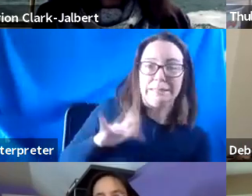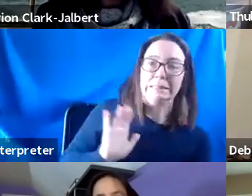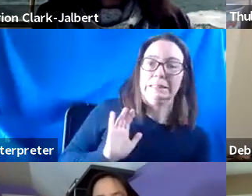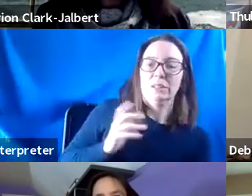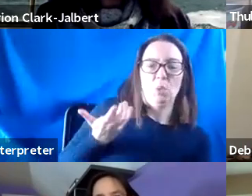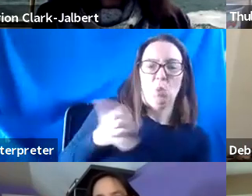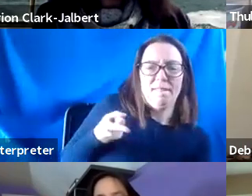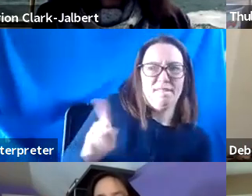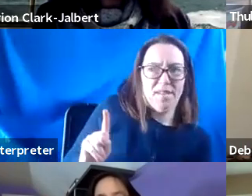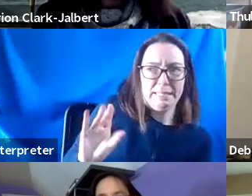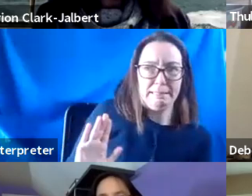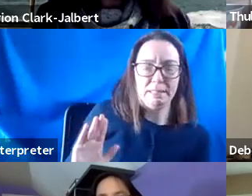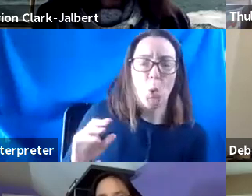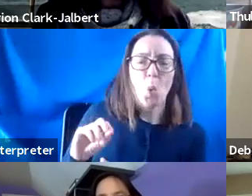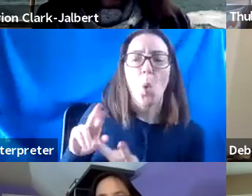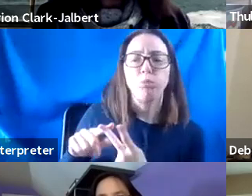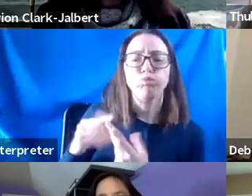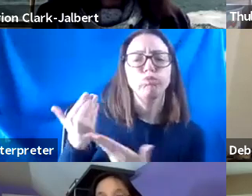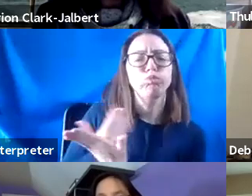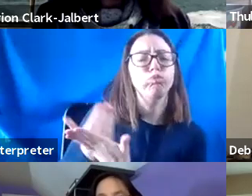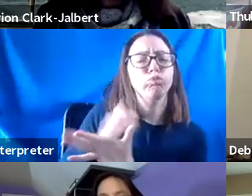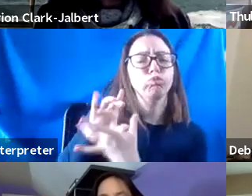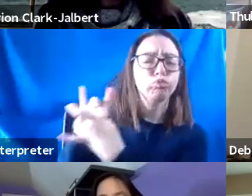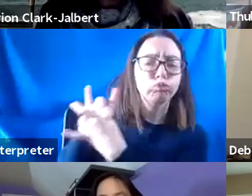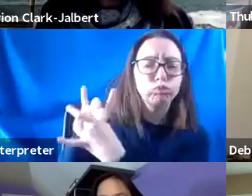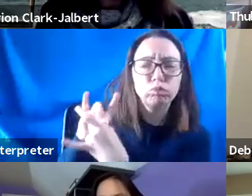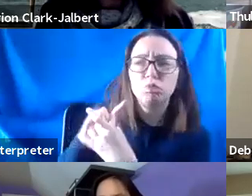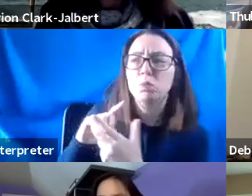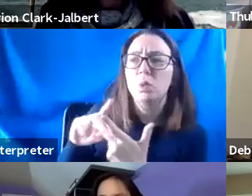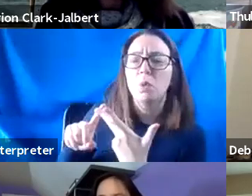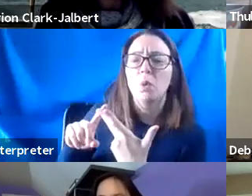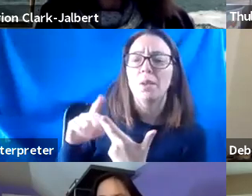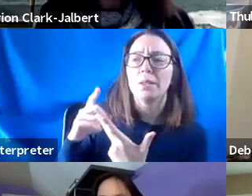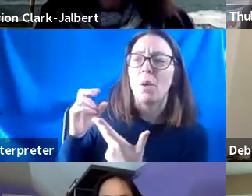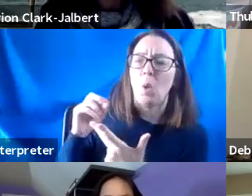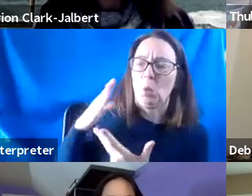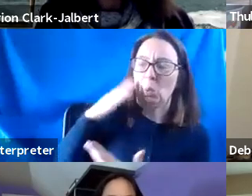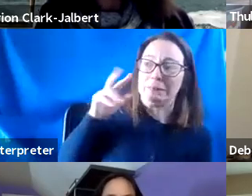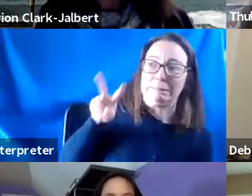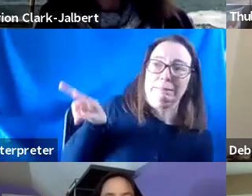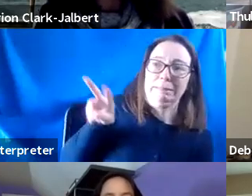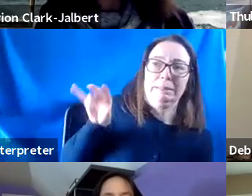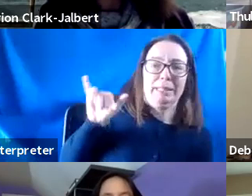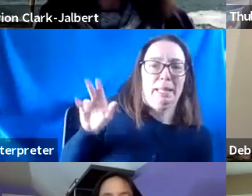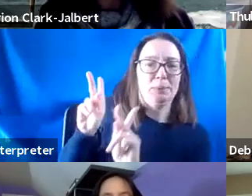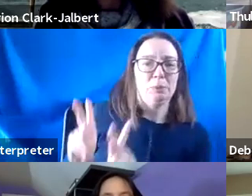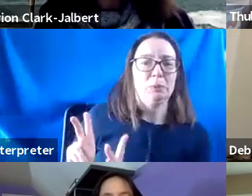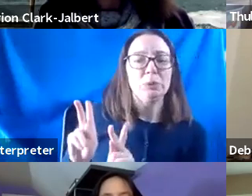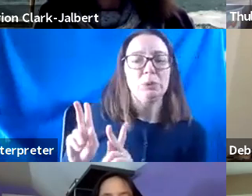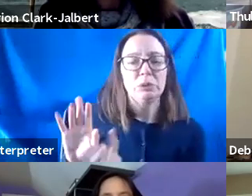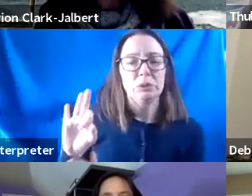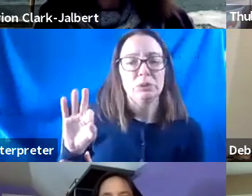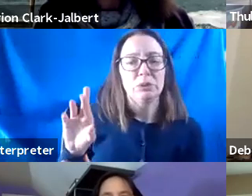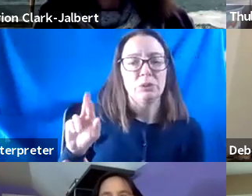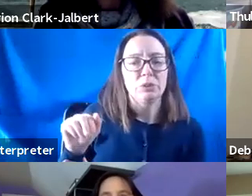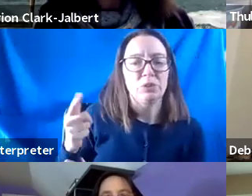new relationship, or somebody you're wanting to build a positive relationship with, or you're aware that this is somebody that's in a fragile state. They're dealing with a lot